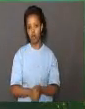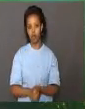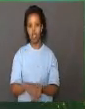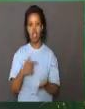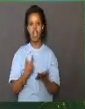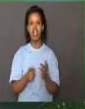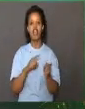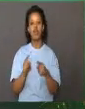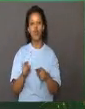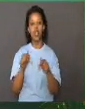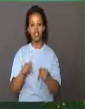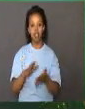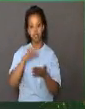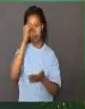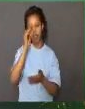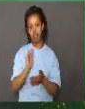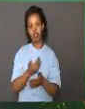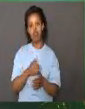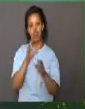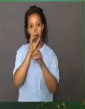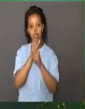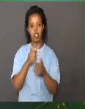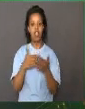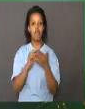This brings us to the end of our lesson.